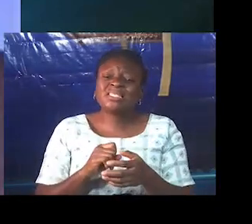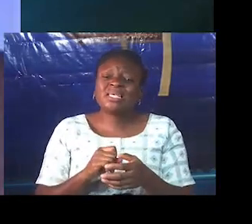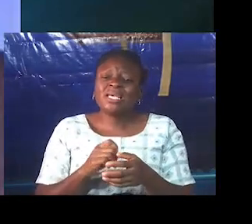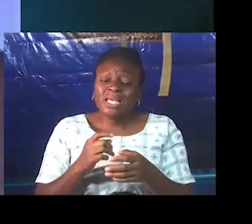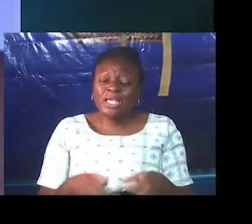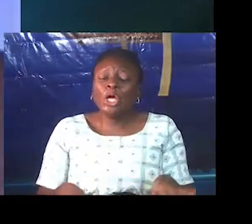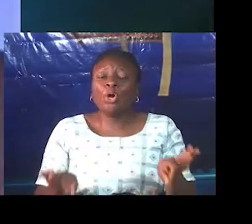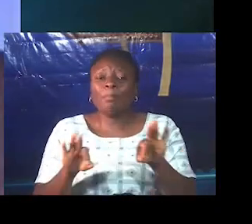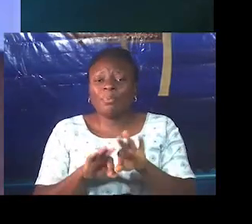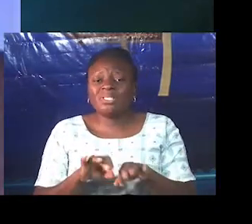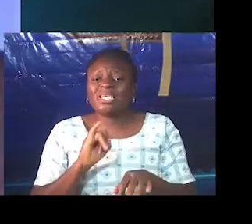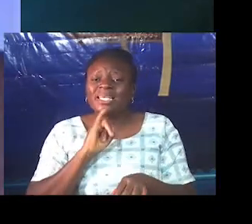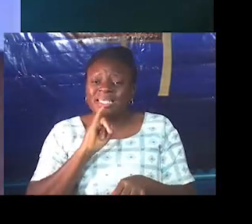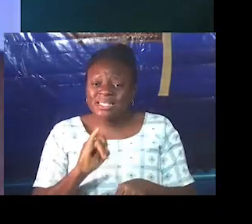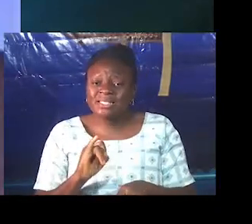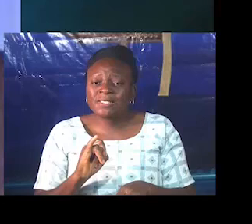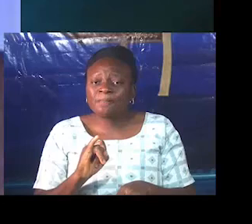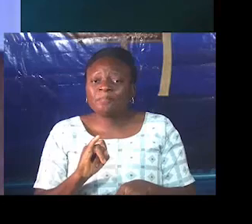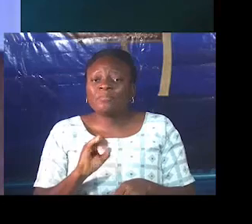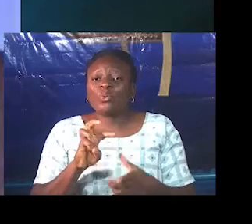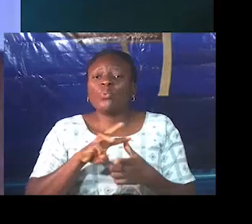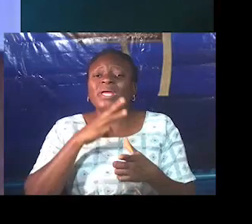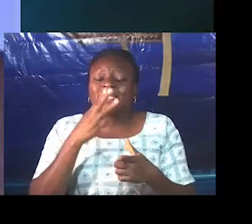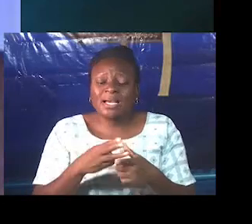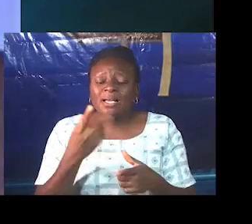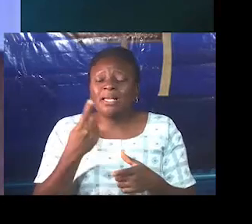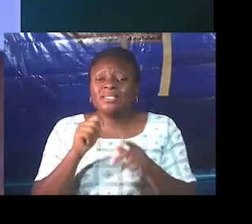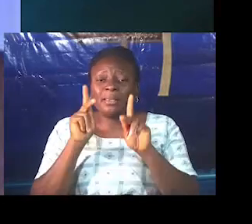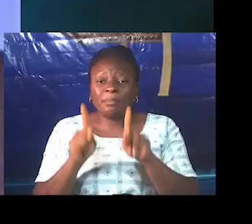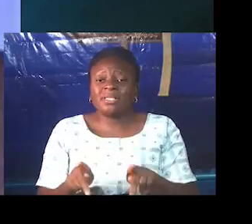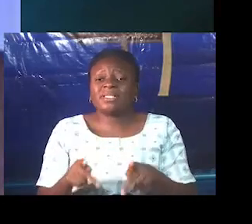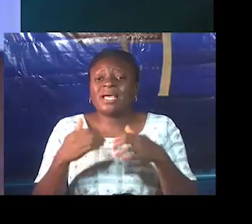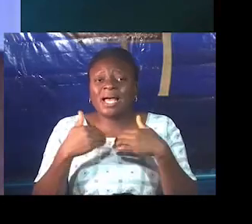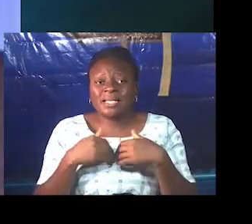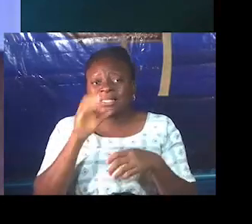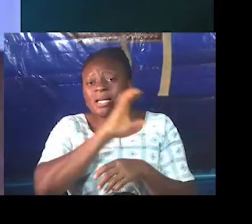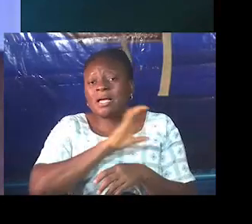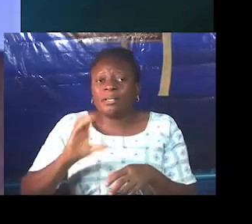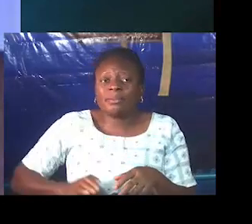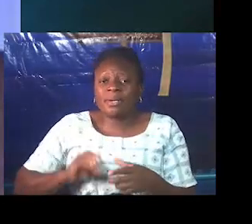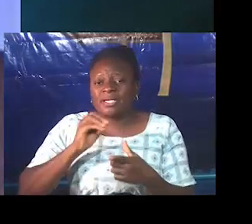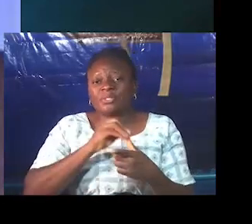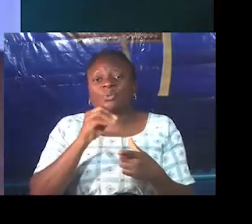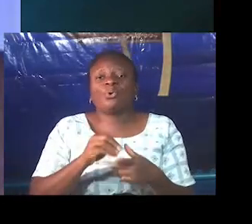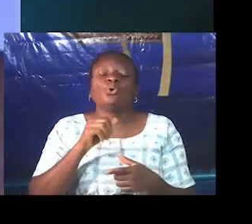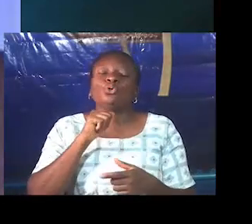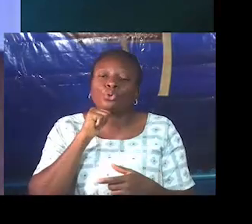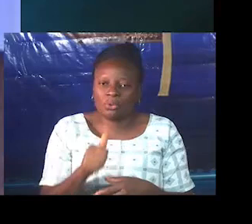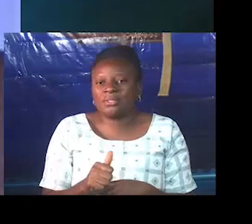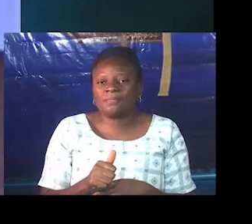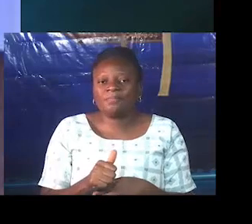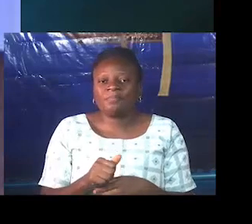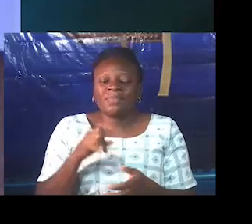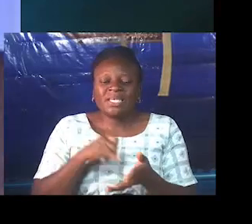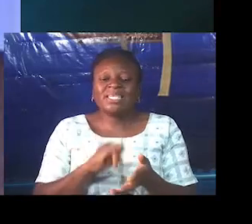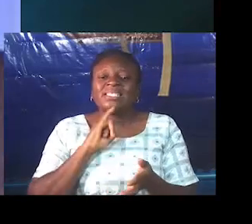So when we are dealing with the choice of a life partner, let me show you that the most crucial point